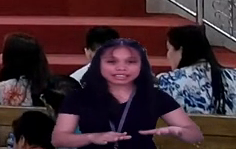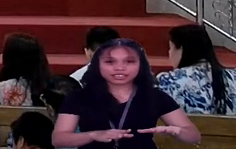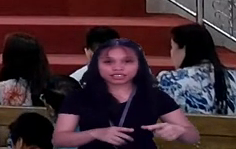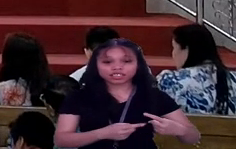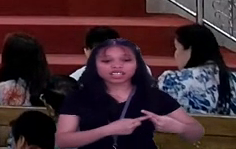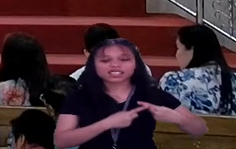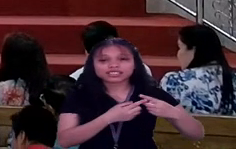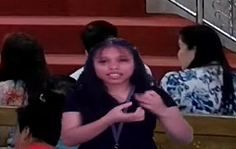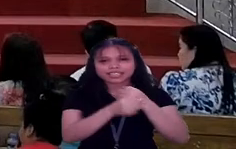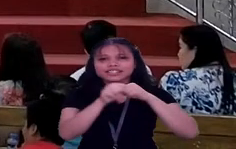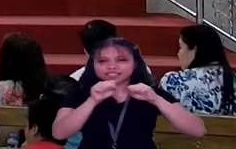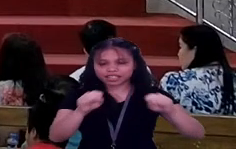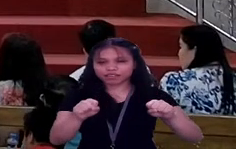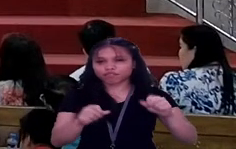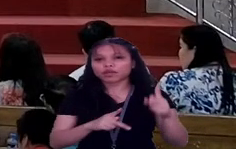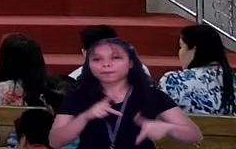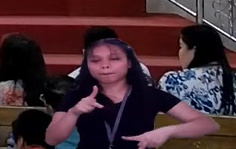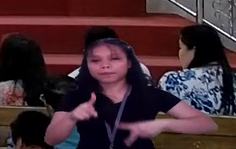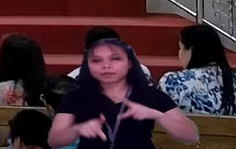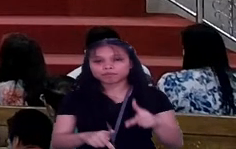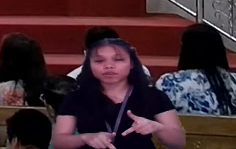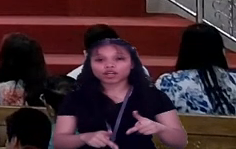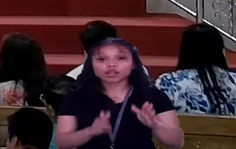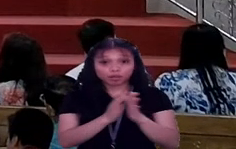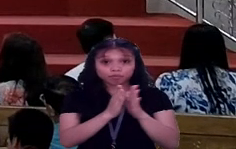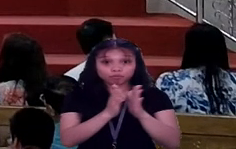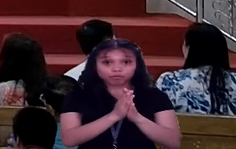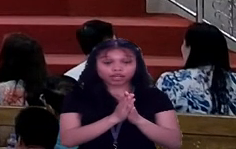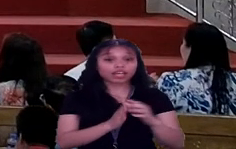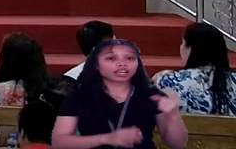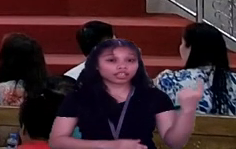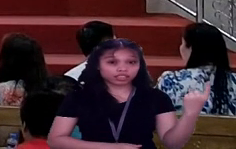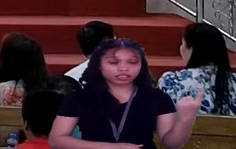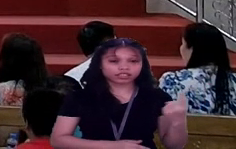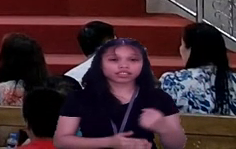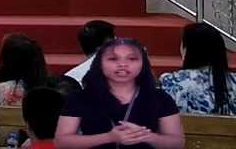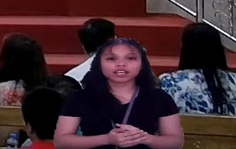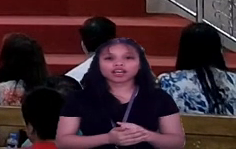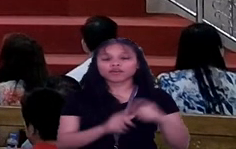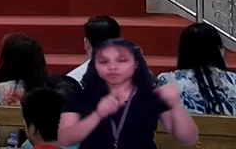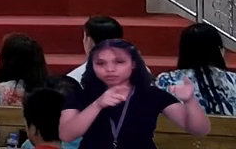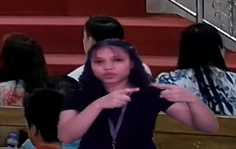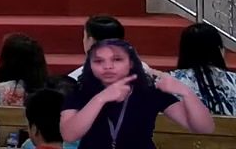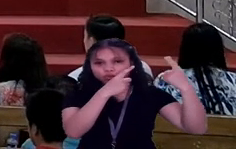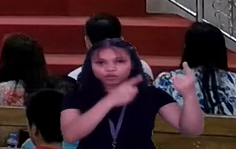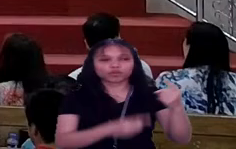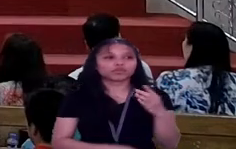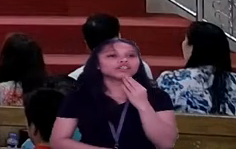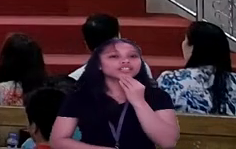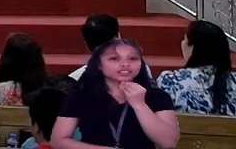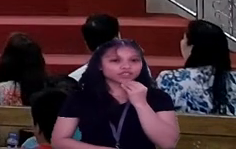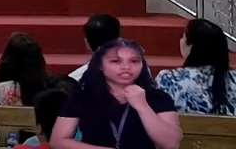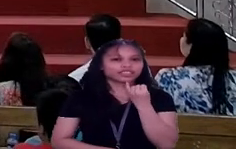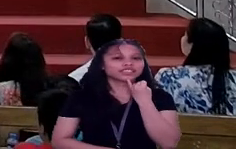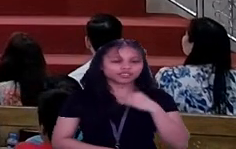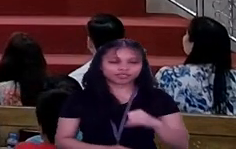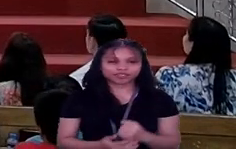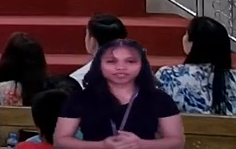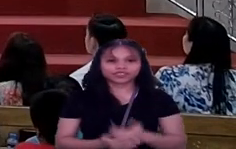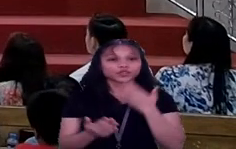salvation of the Jewish and Gentile people. And pray for me as I go back this coming November. Thank you and good evening.